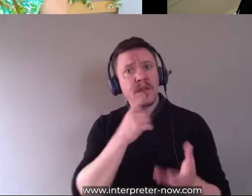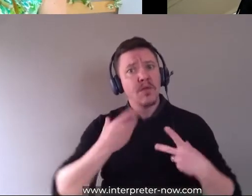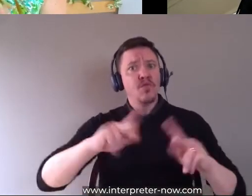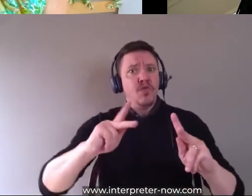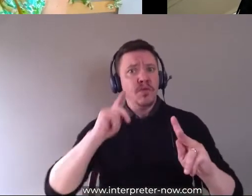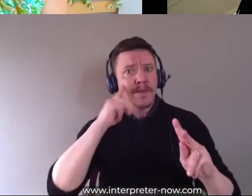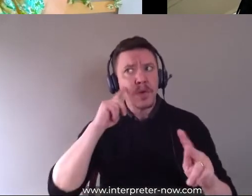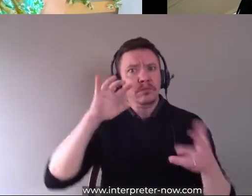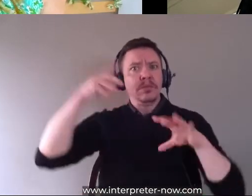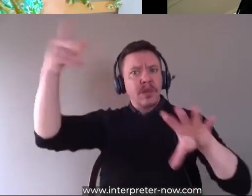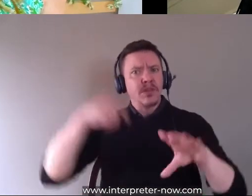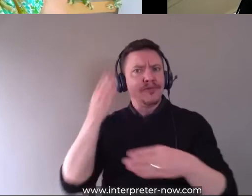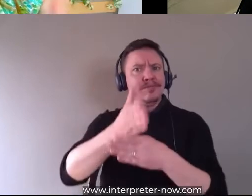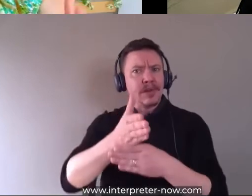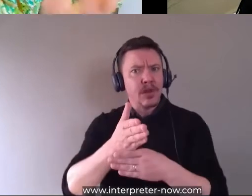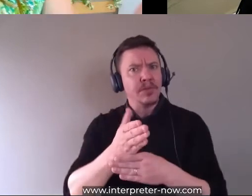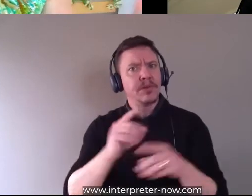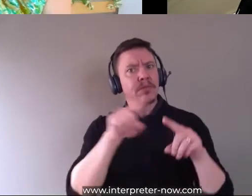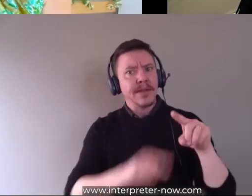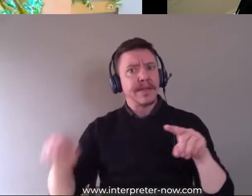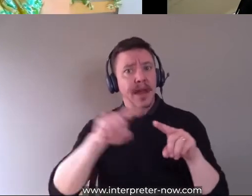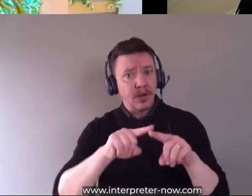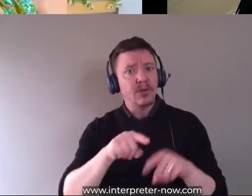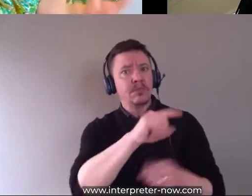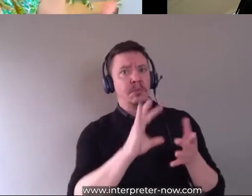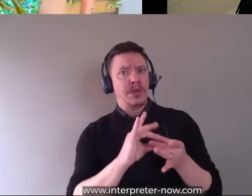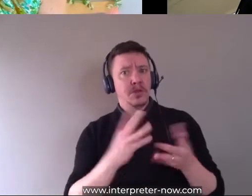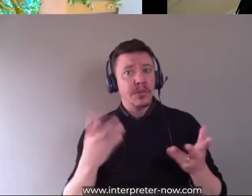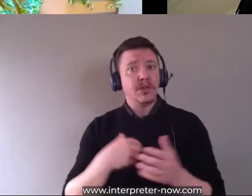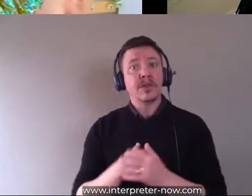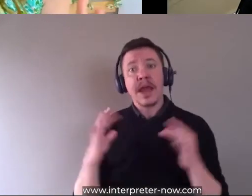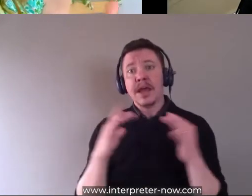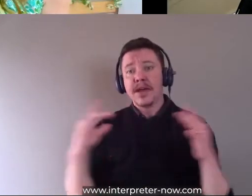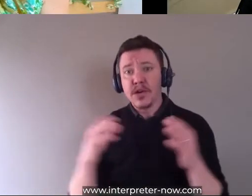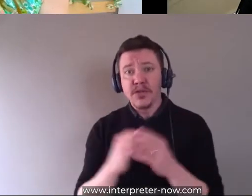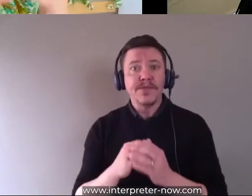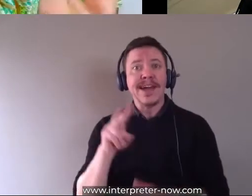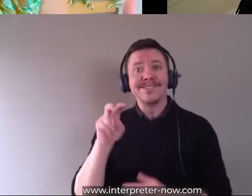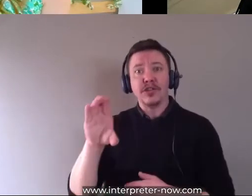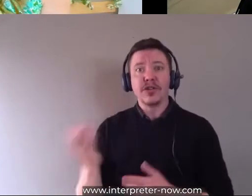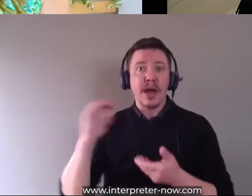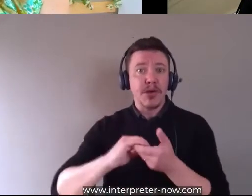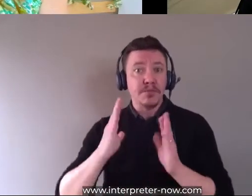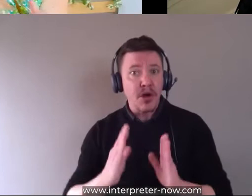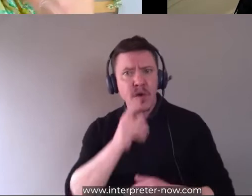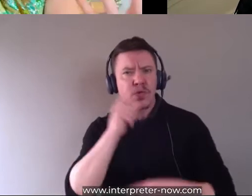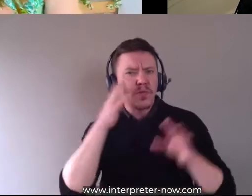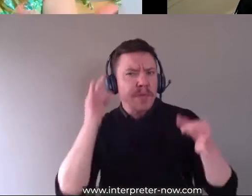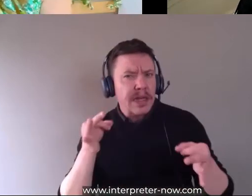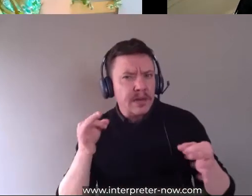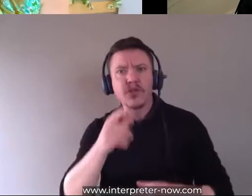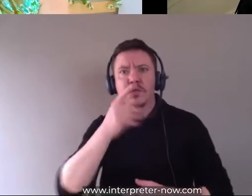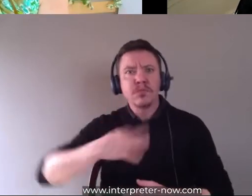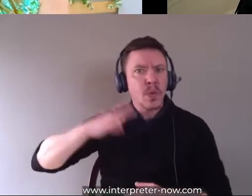to address it. Caitlin has talked about several of them, from diversifying venture capital partners, who's making those decisions, who's